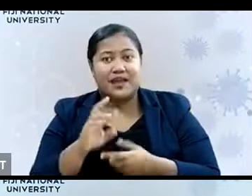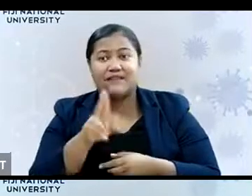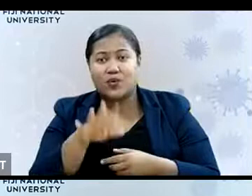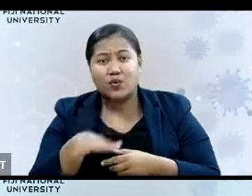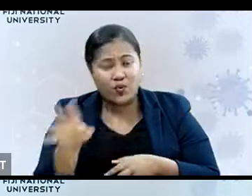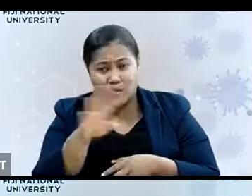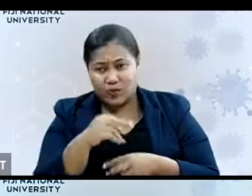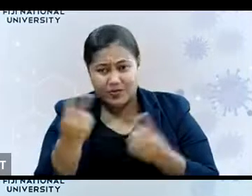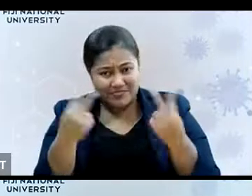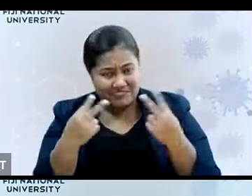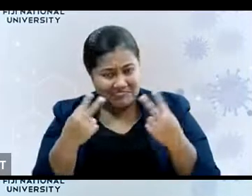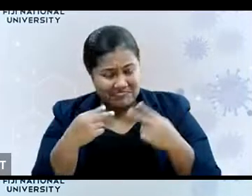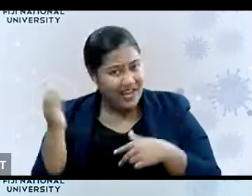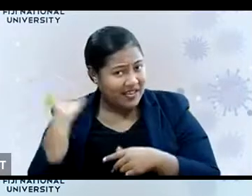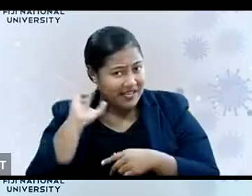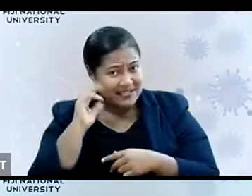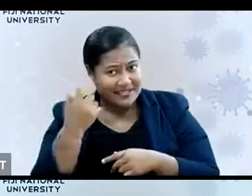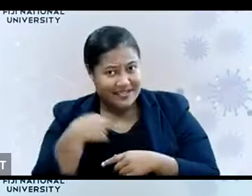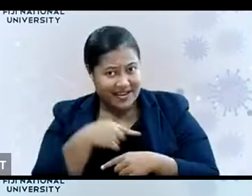of you that are listening in, we've got